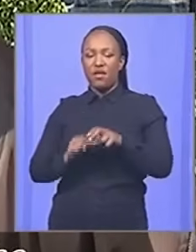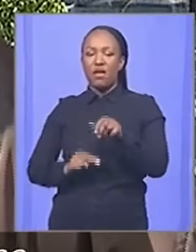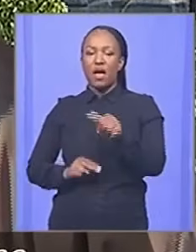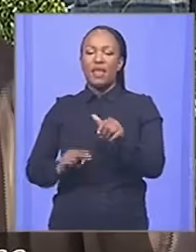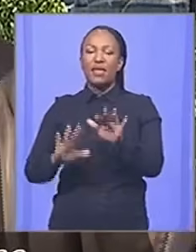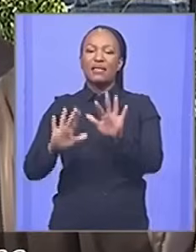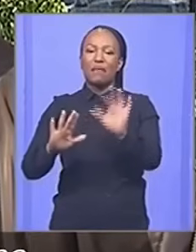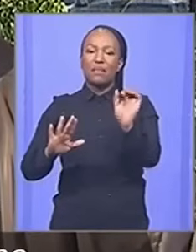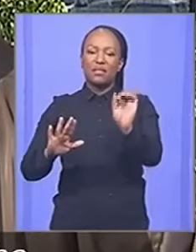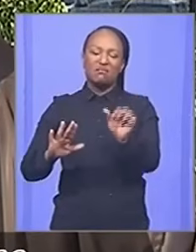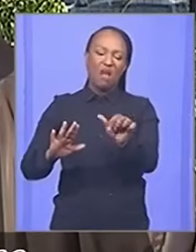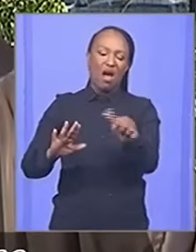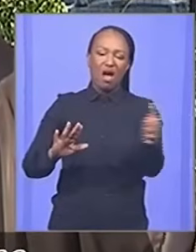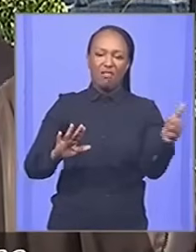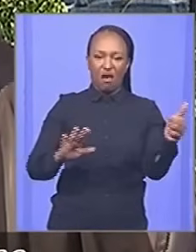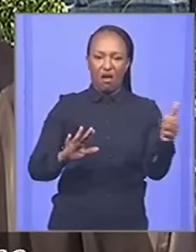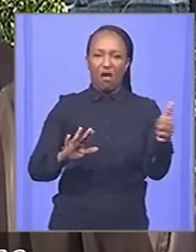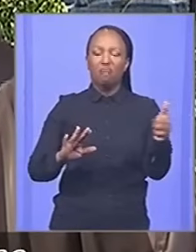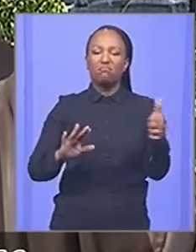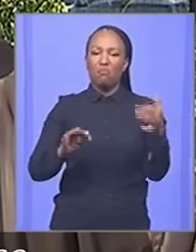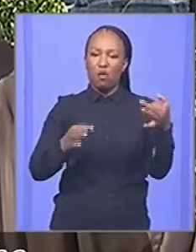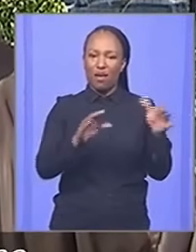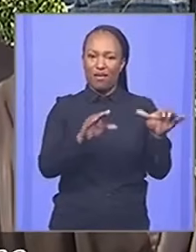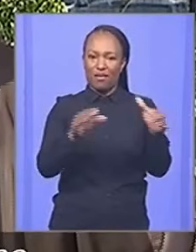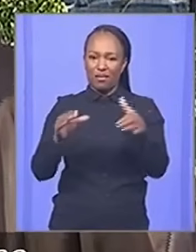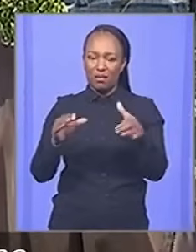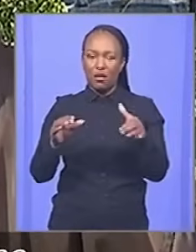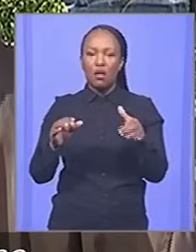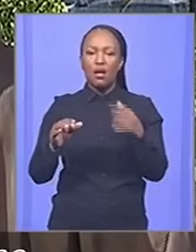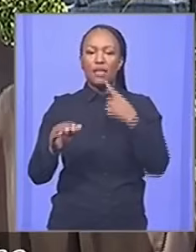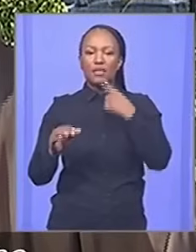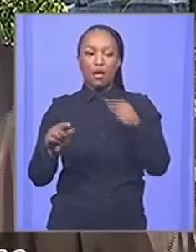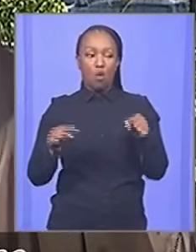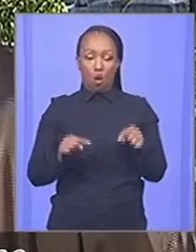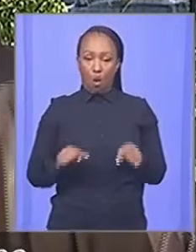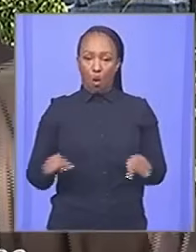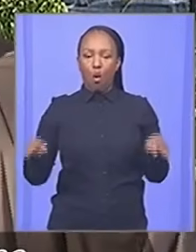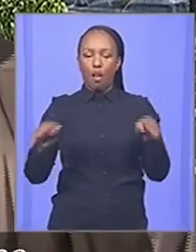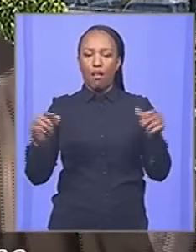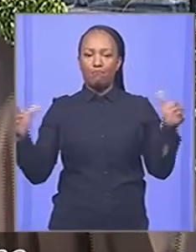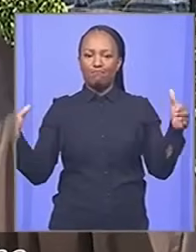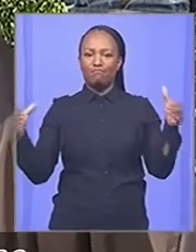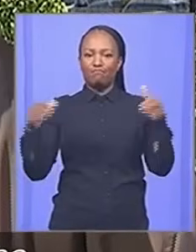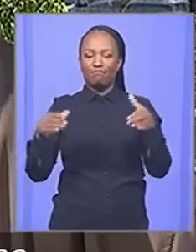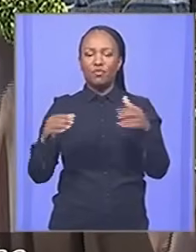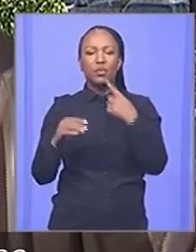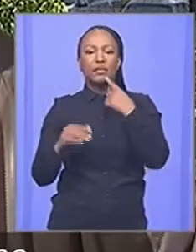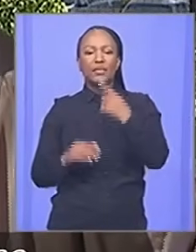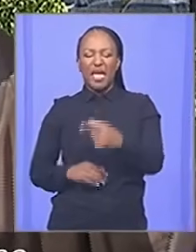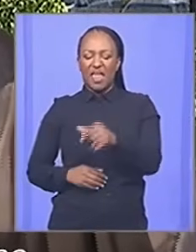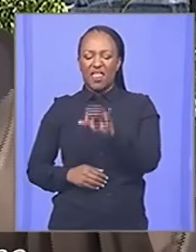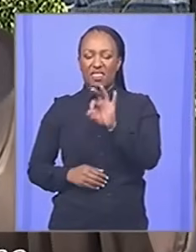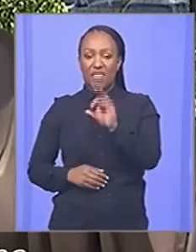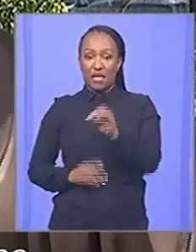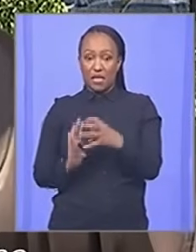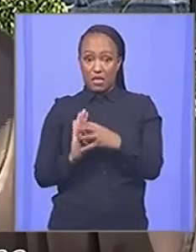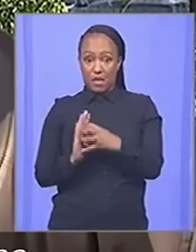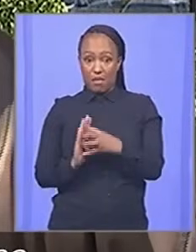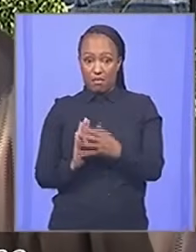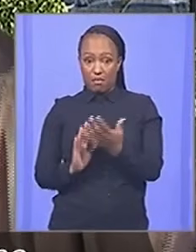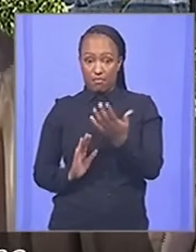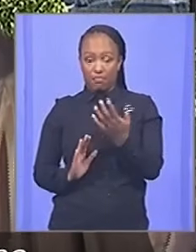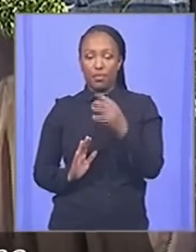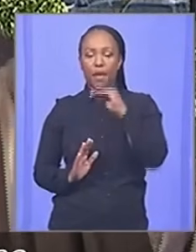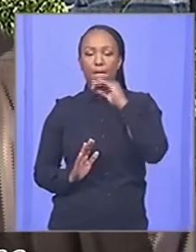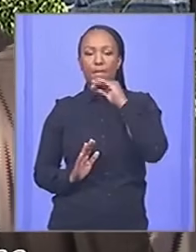tše 30 motho ka baka la gore a re emetše gore di ye fase a re ke tše 30 e ra gore tše tharo